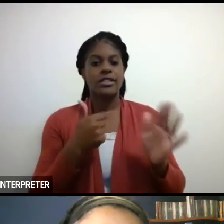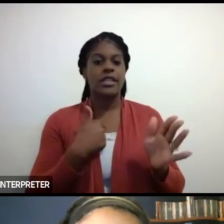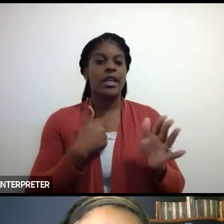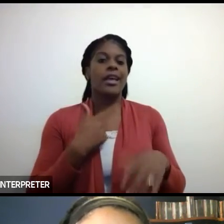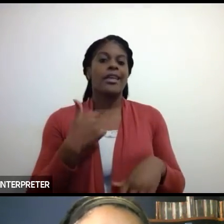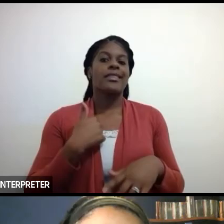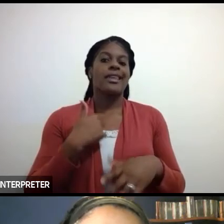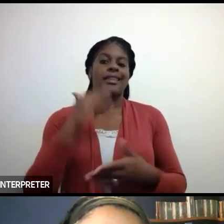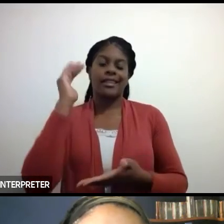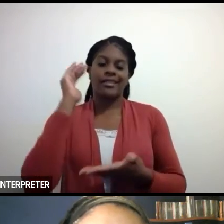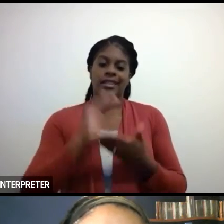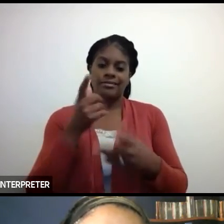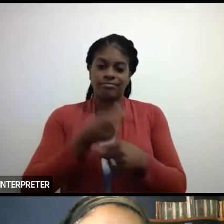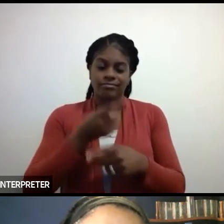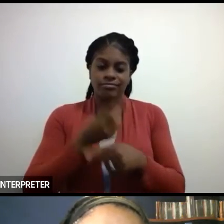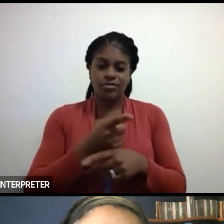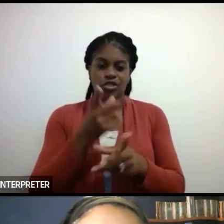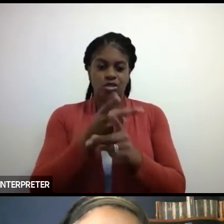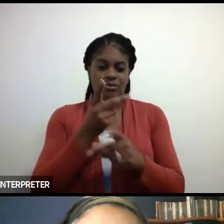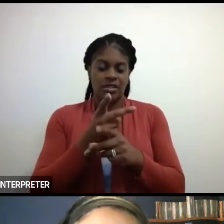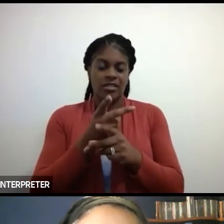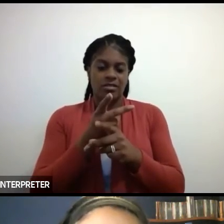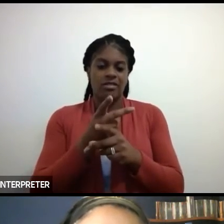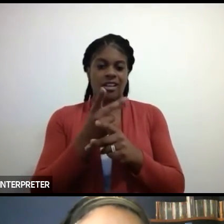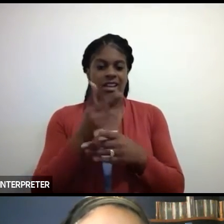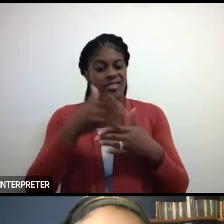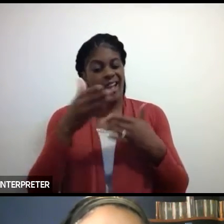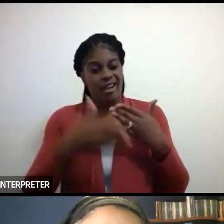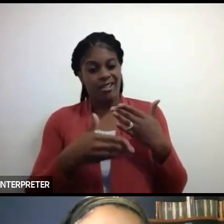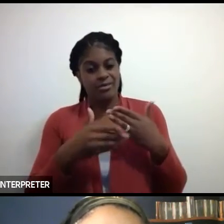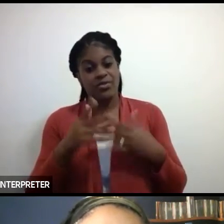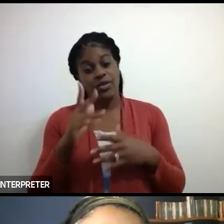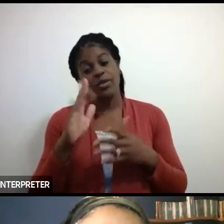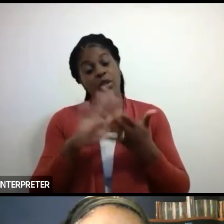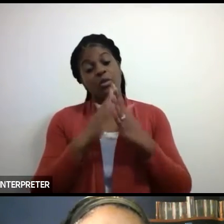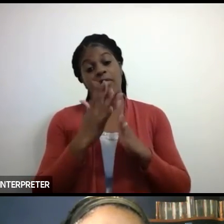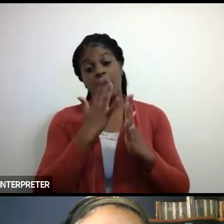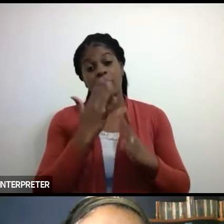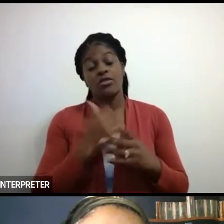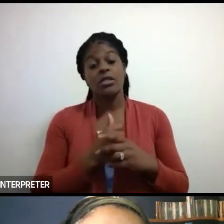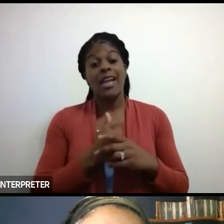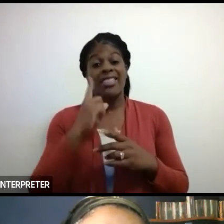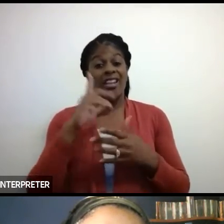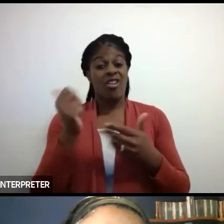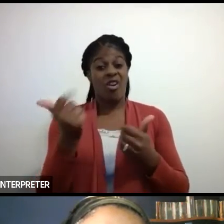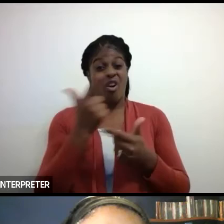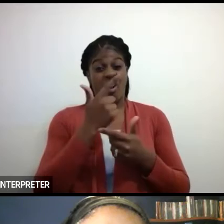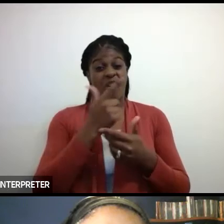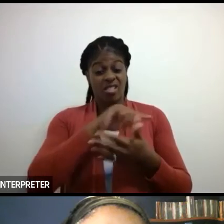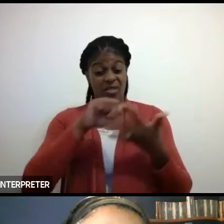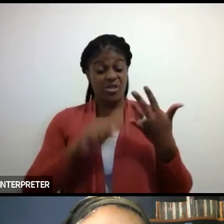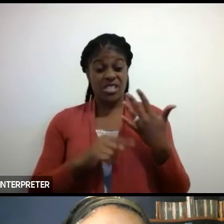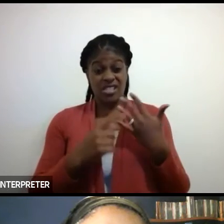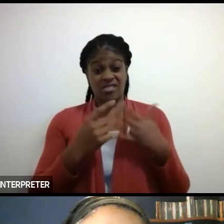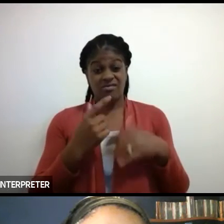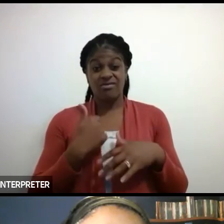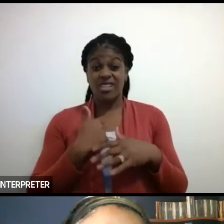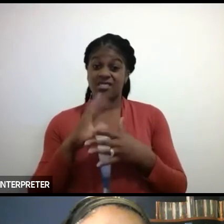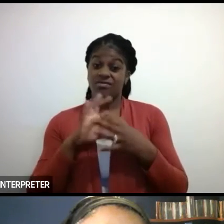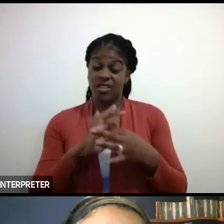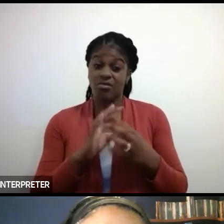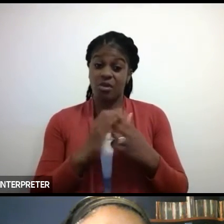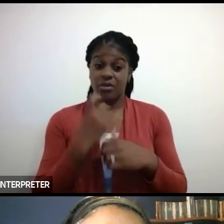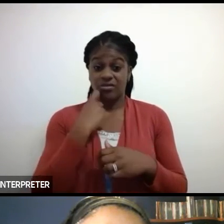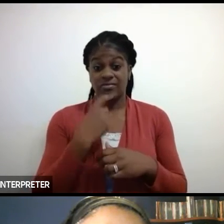treatment outcomes for communities of color. So I think all of those factors play into where we are now, coupled with what